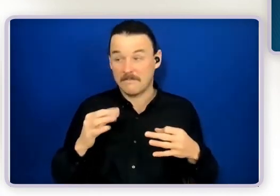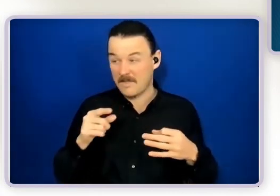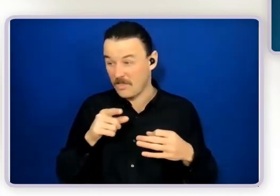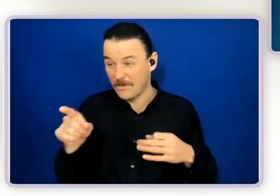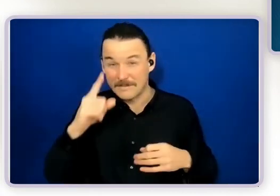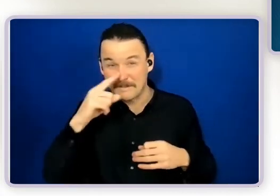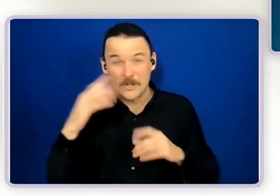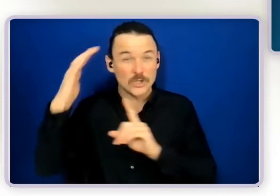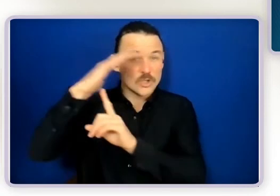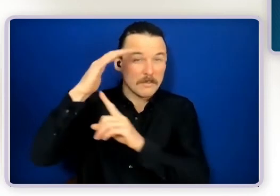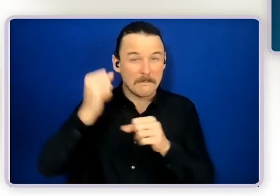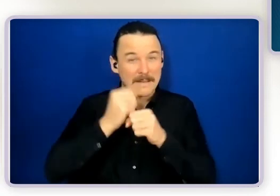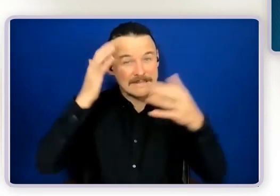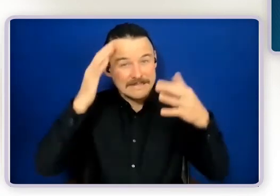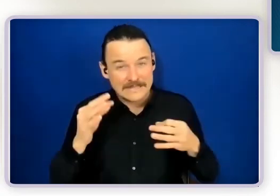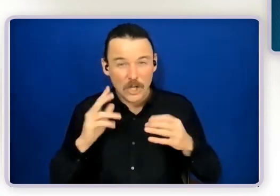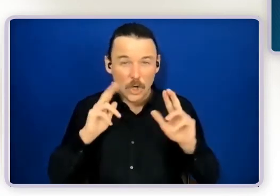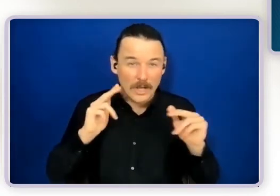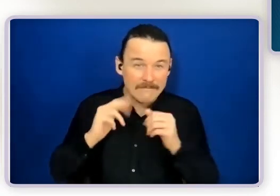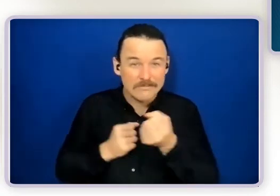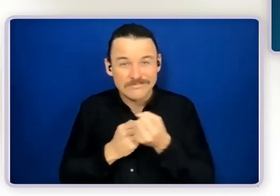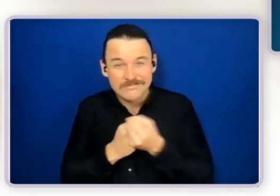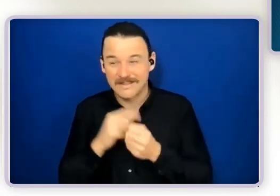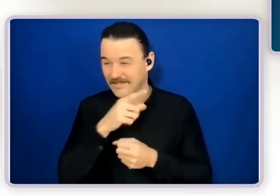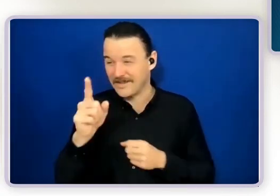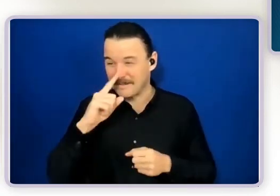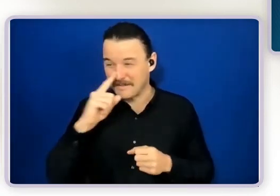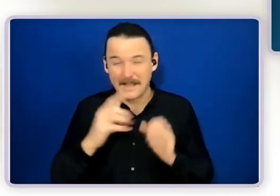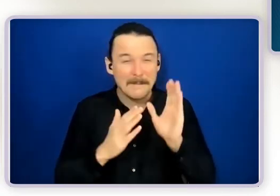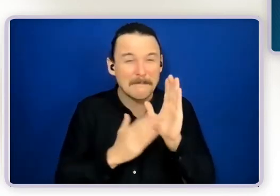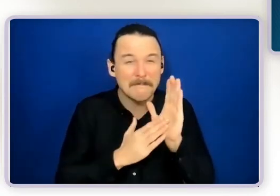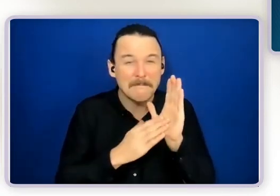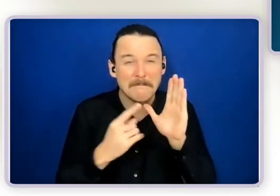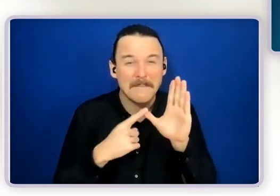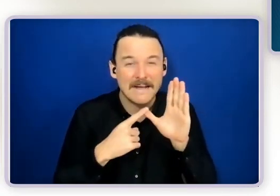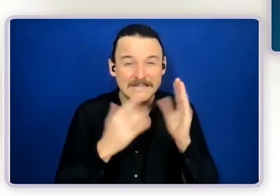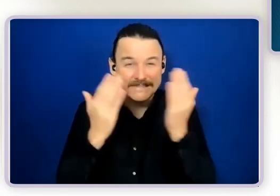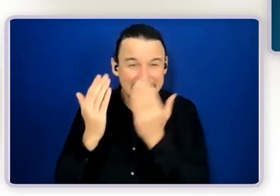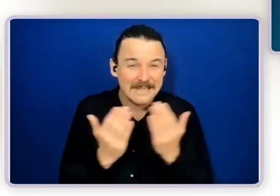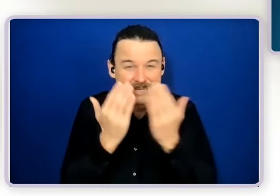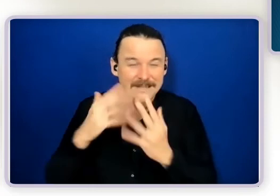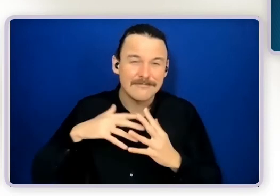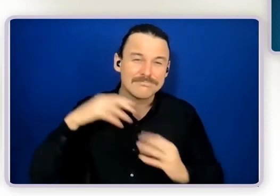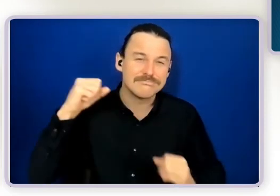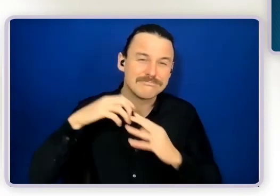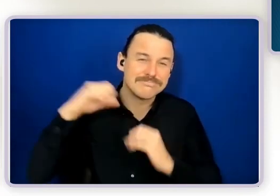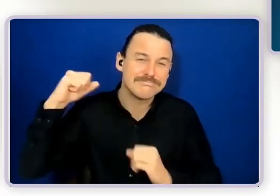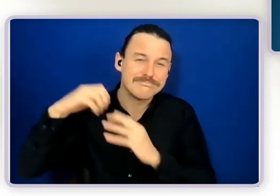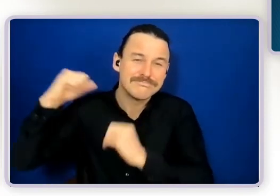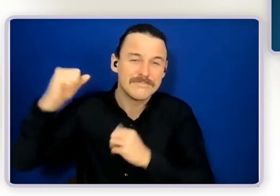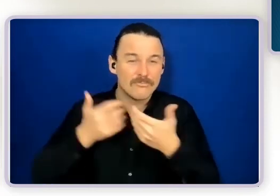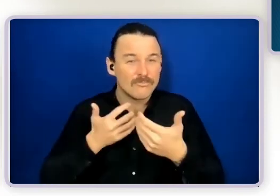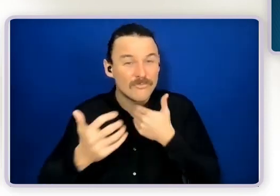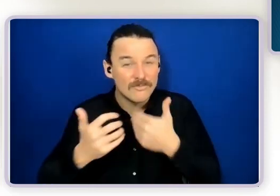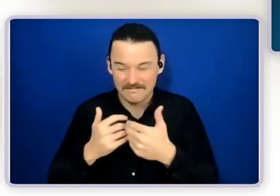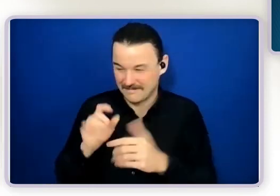analysis, who have spent years practicing, being